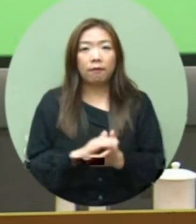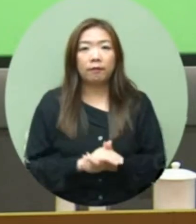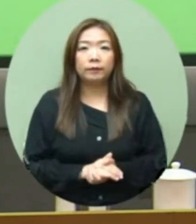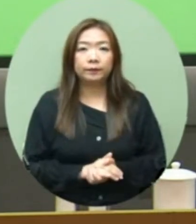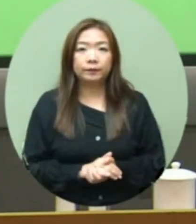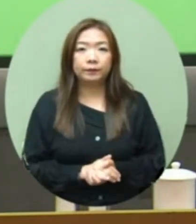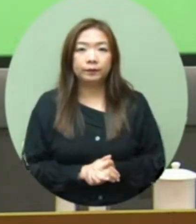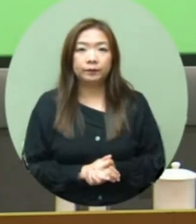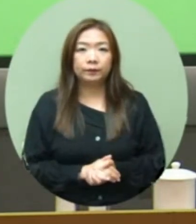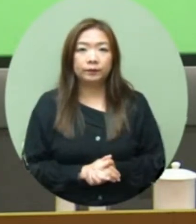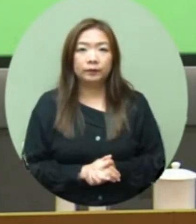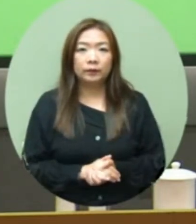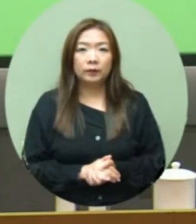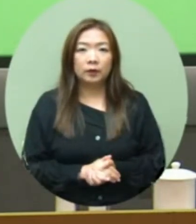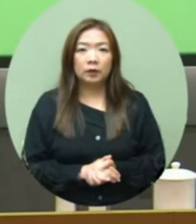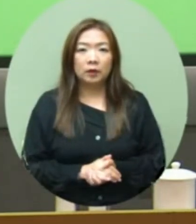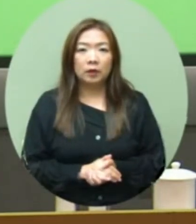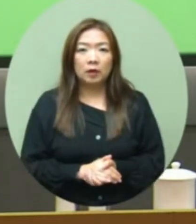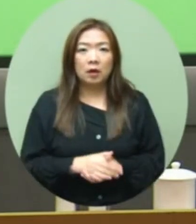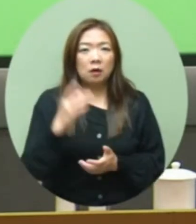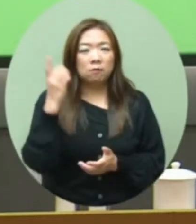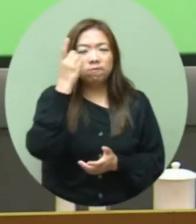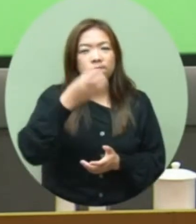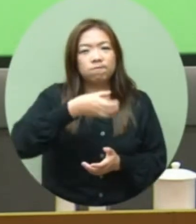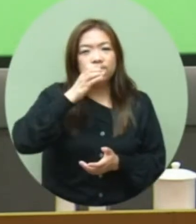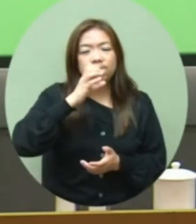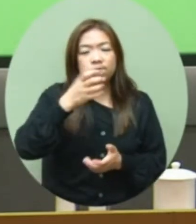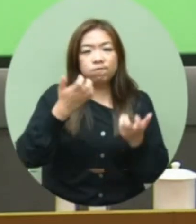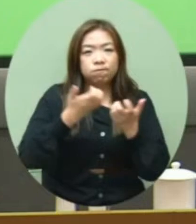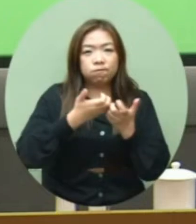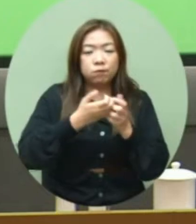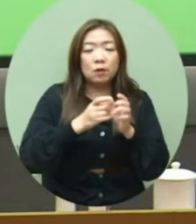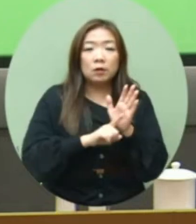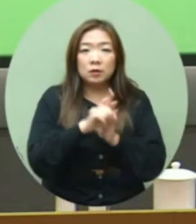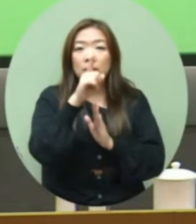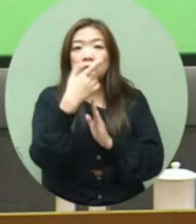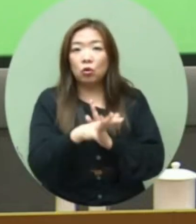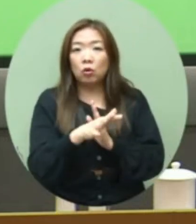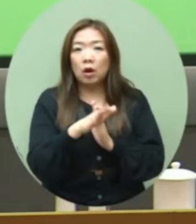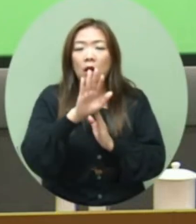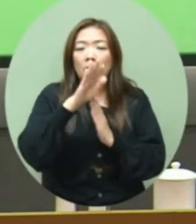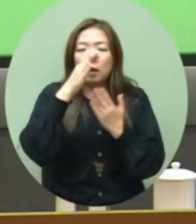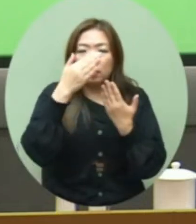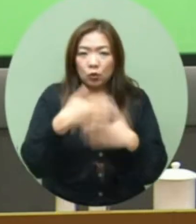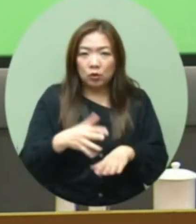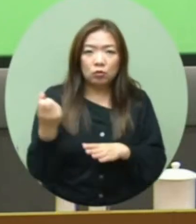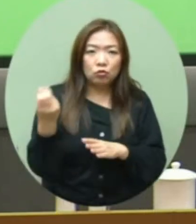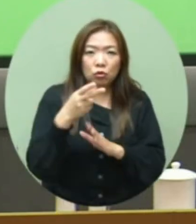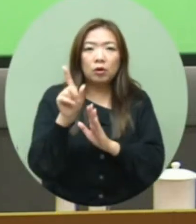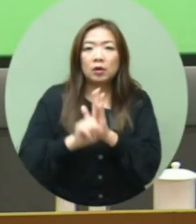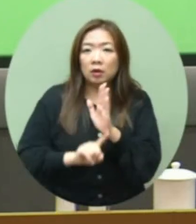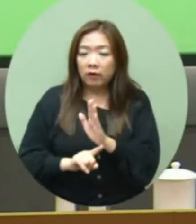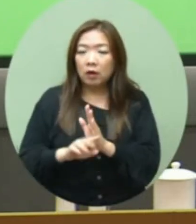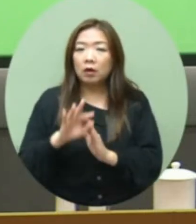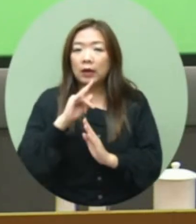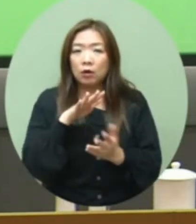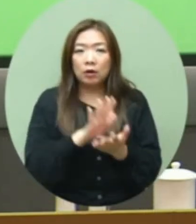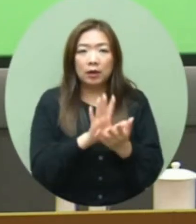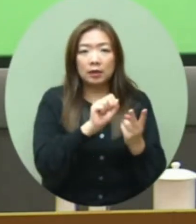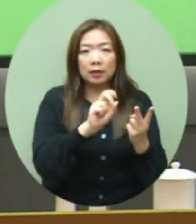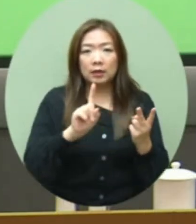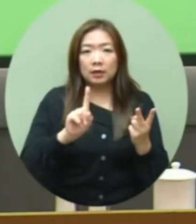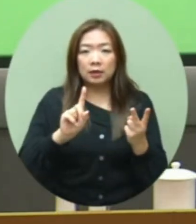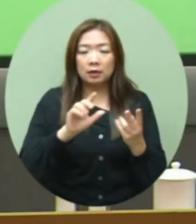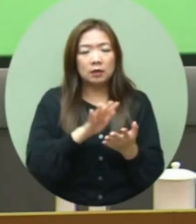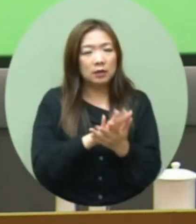after that, we saw an increase in alcohol consumption, but afterwards it's